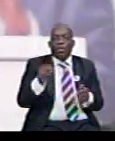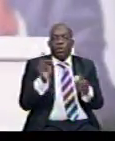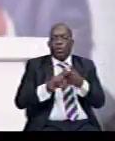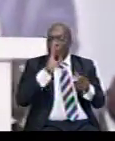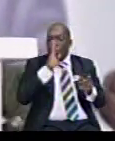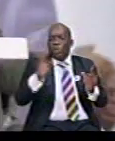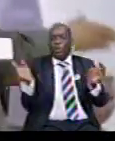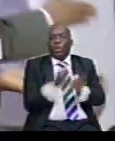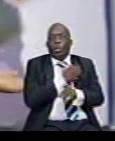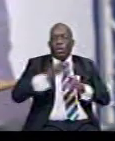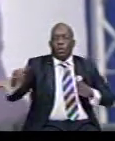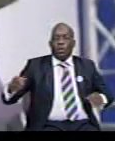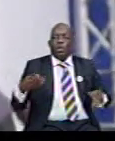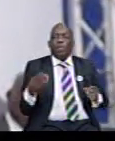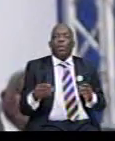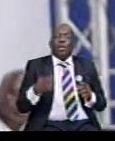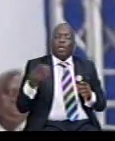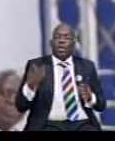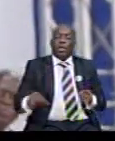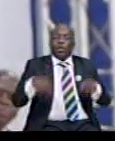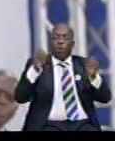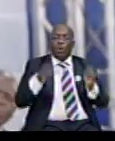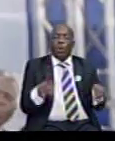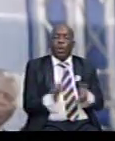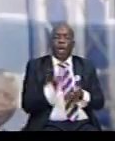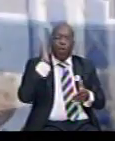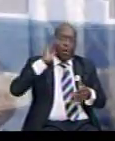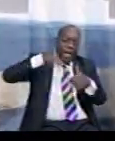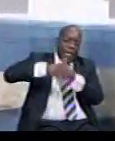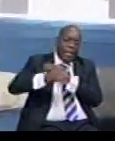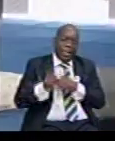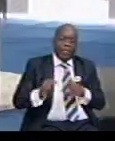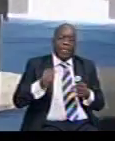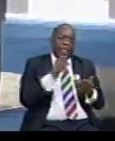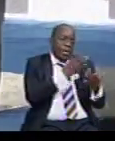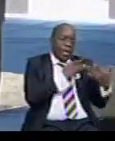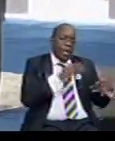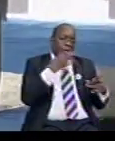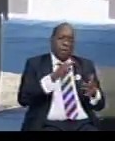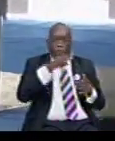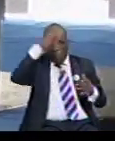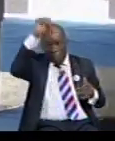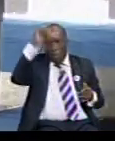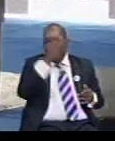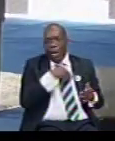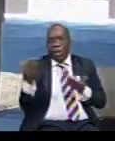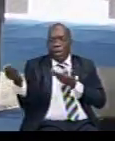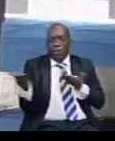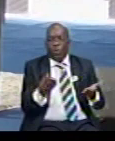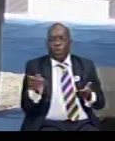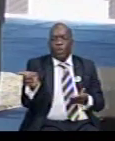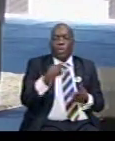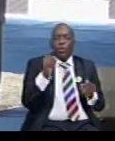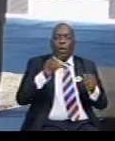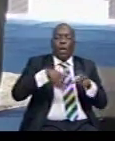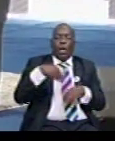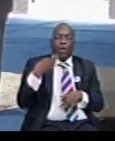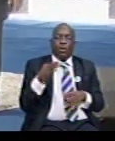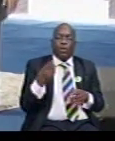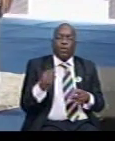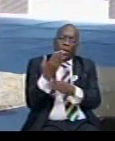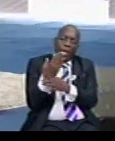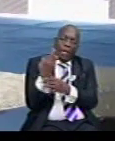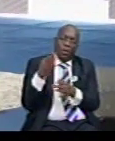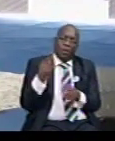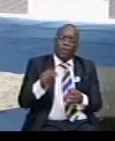will possess and penetrate the hearts of men and bring them out of the hands of the